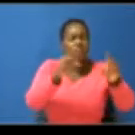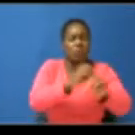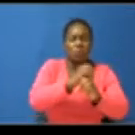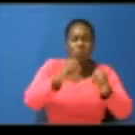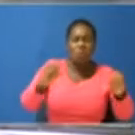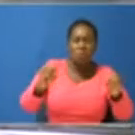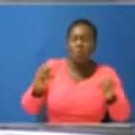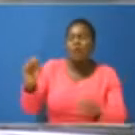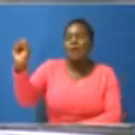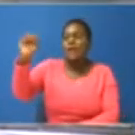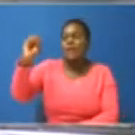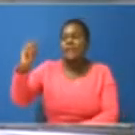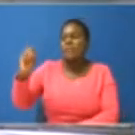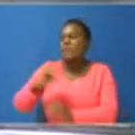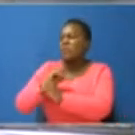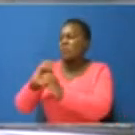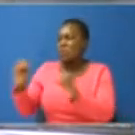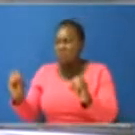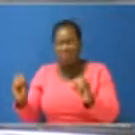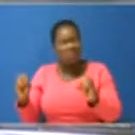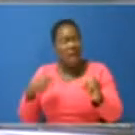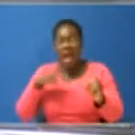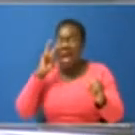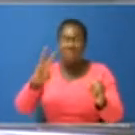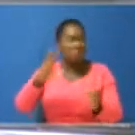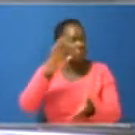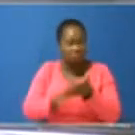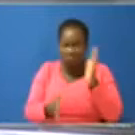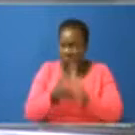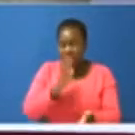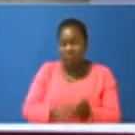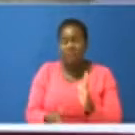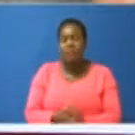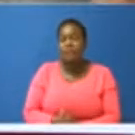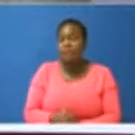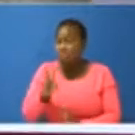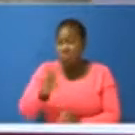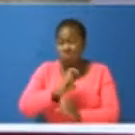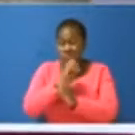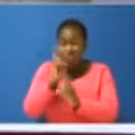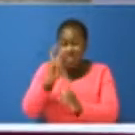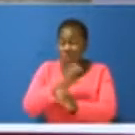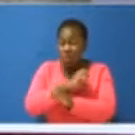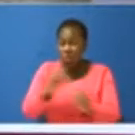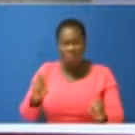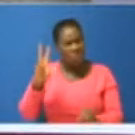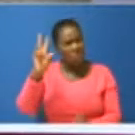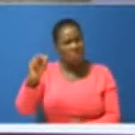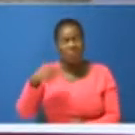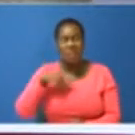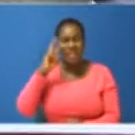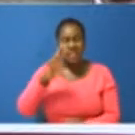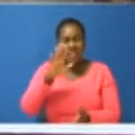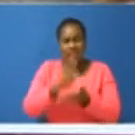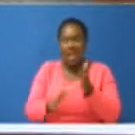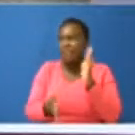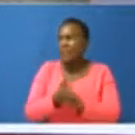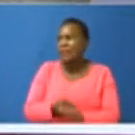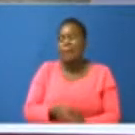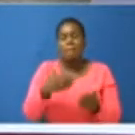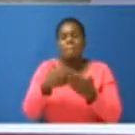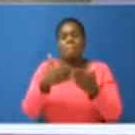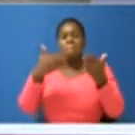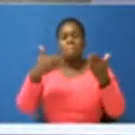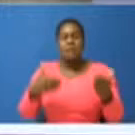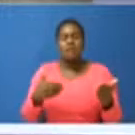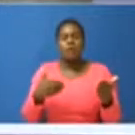beat smes gen revenue generation i know you didn't see even no no no okay okay philip before i